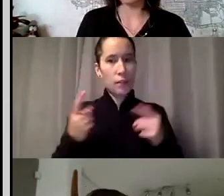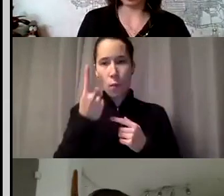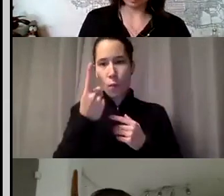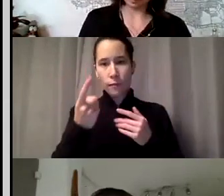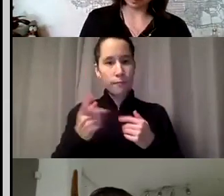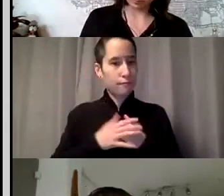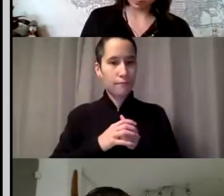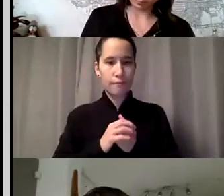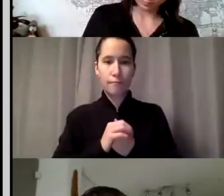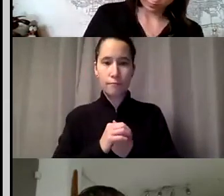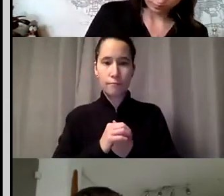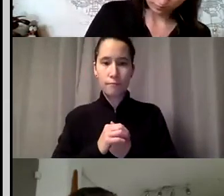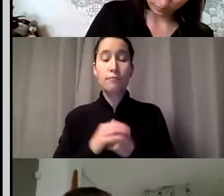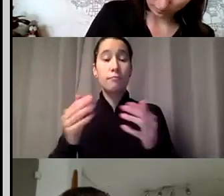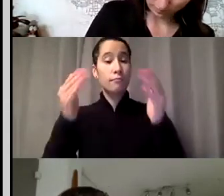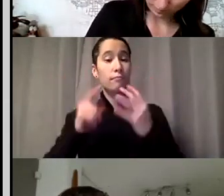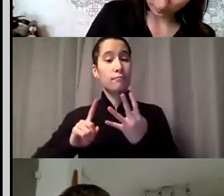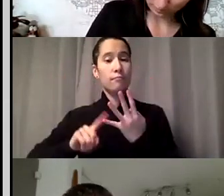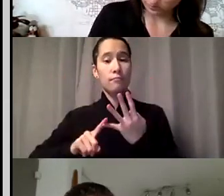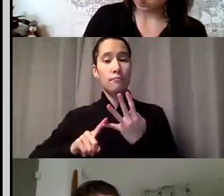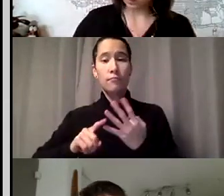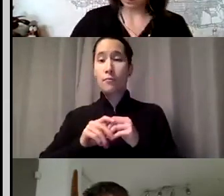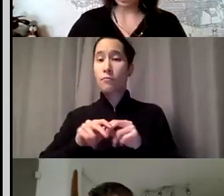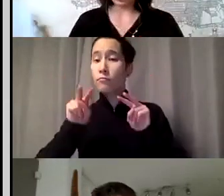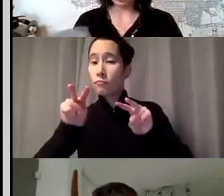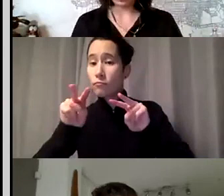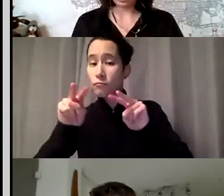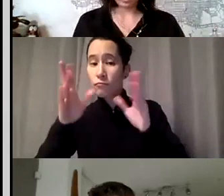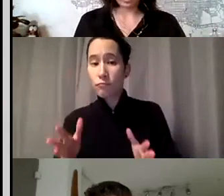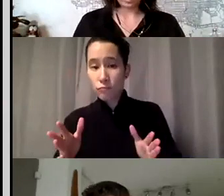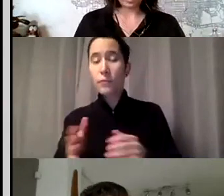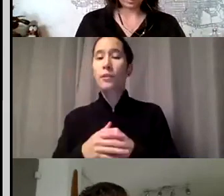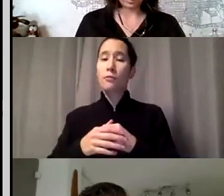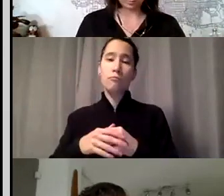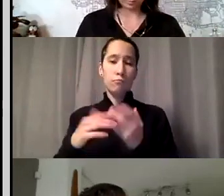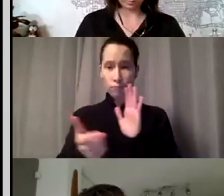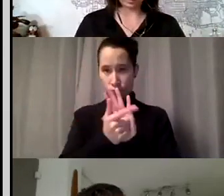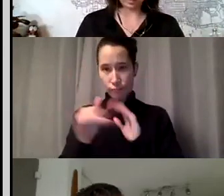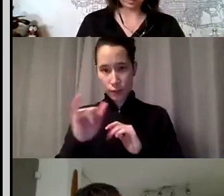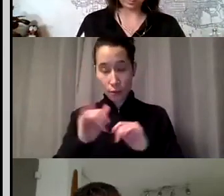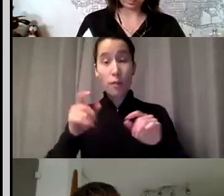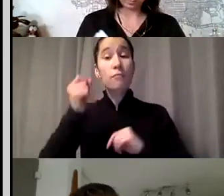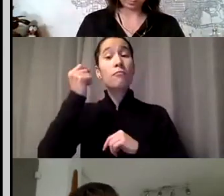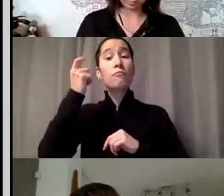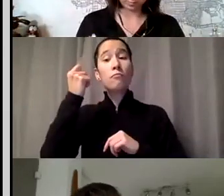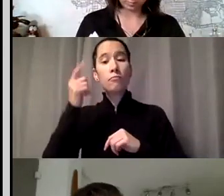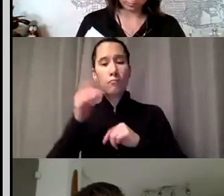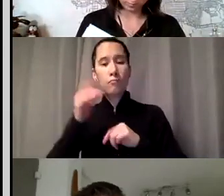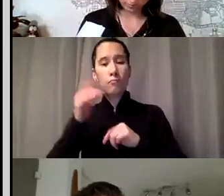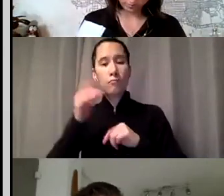unless to provide care for child and youth. Now, this has been also a contentious